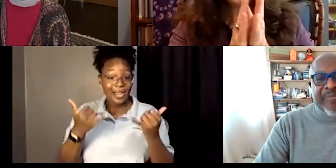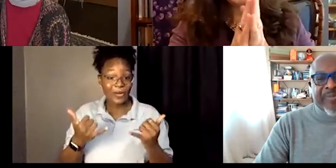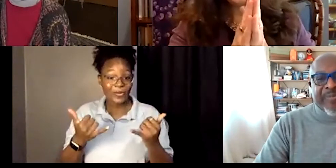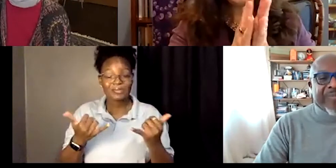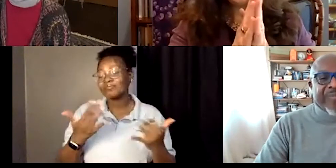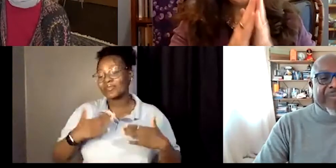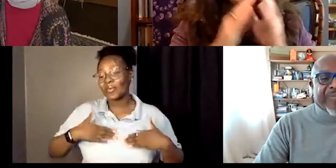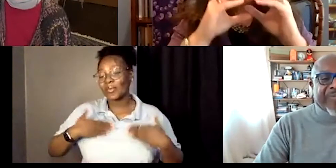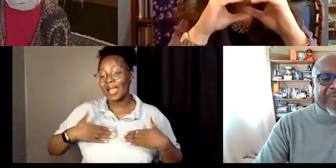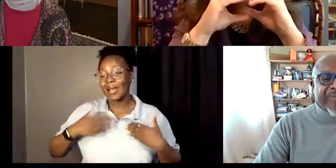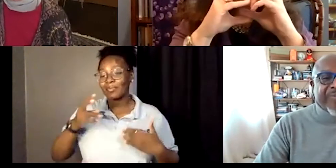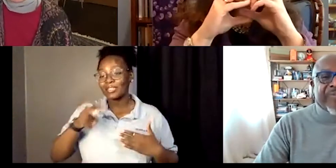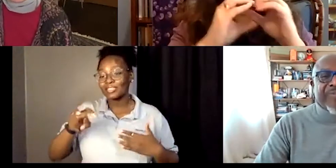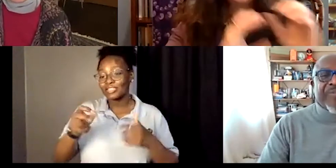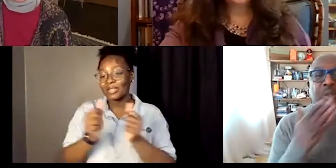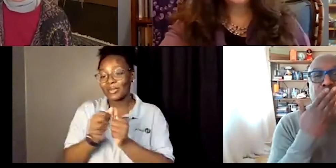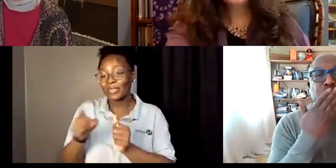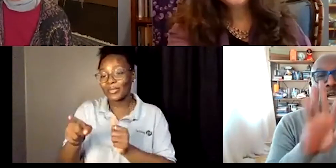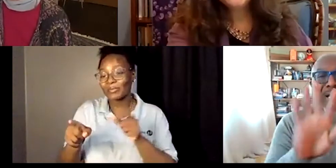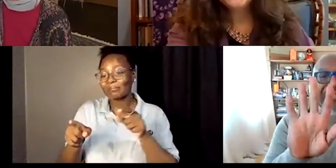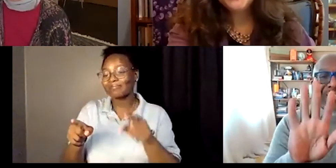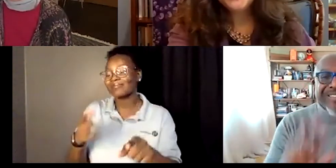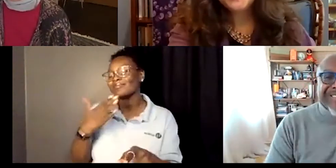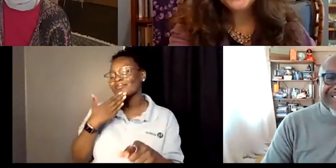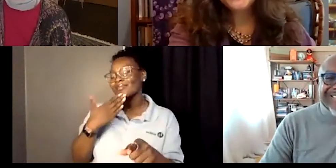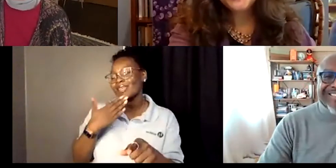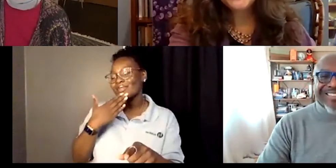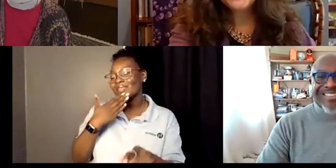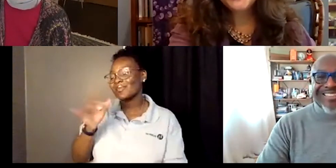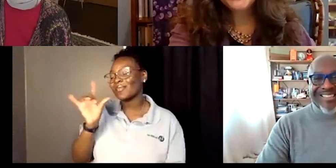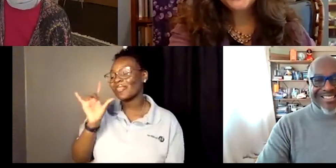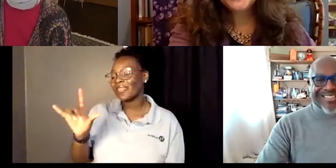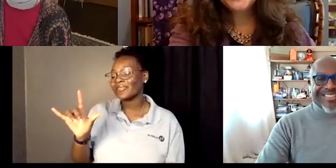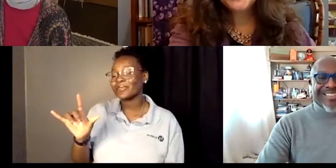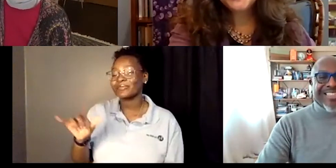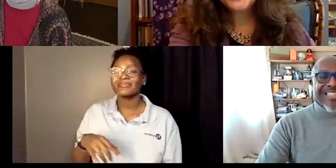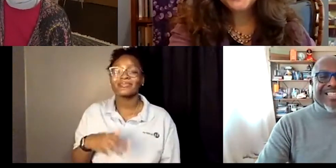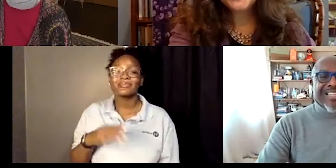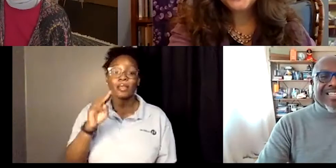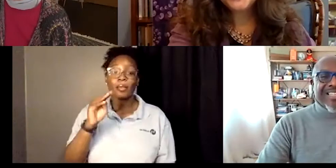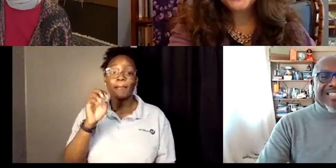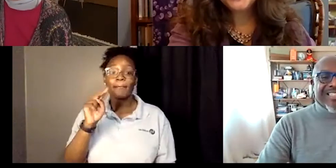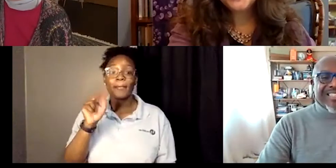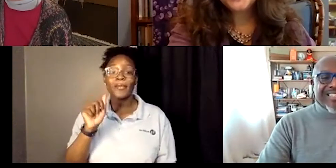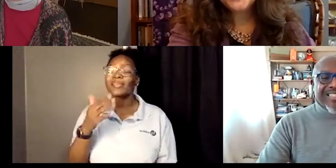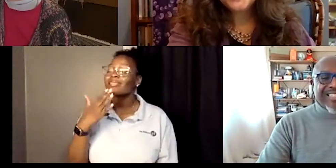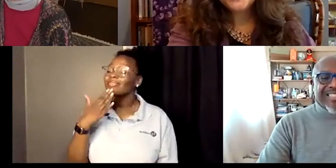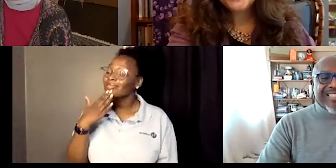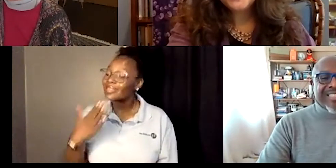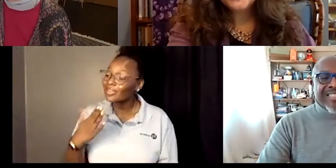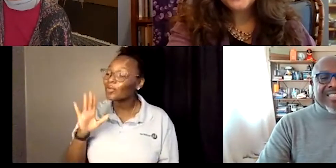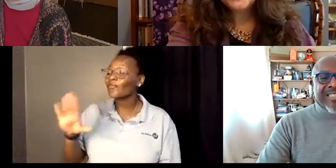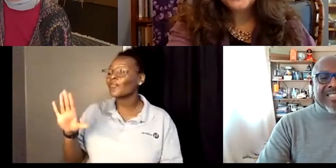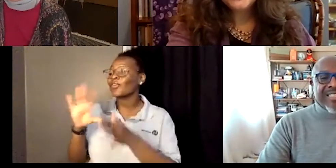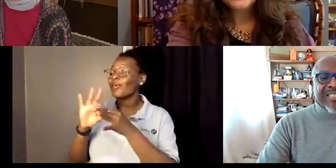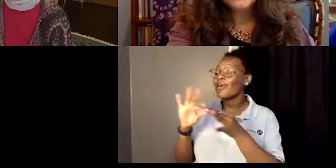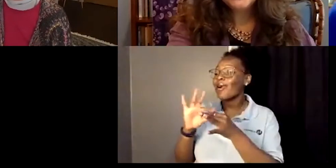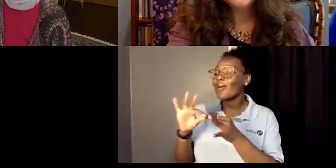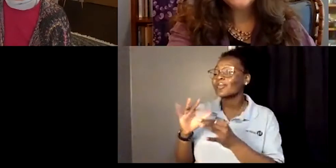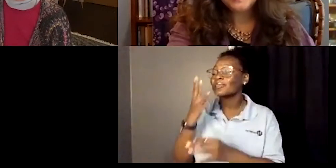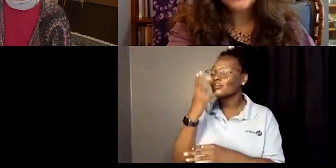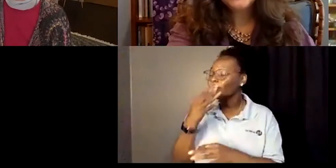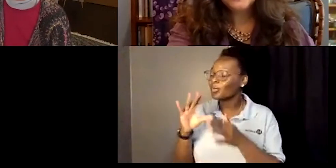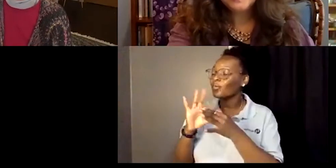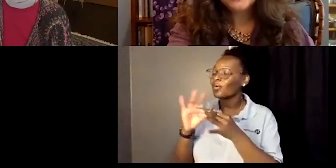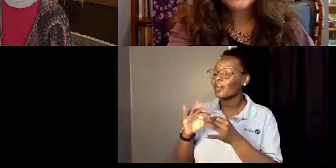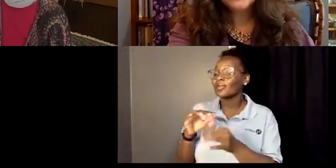Thank you, Mark. Love ya. Thank you so much for those beautiful comments. And we appreciate the work that you do